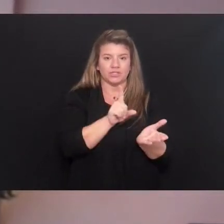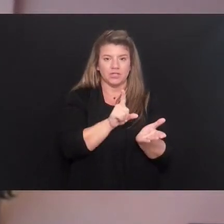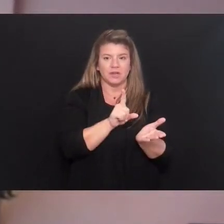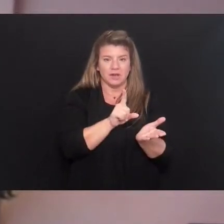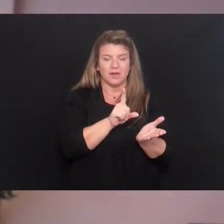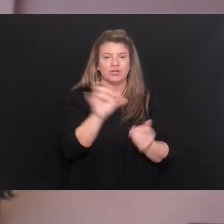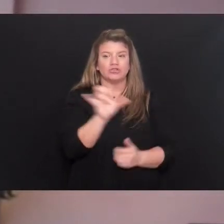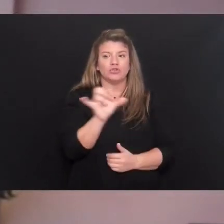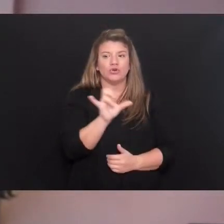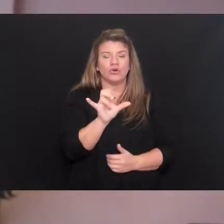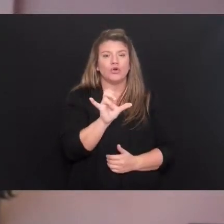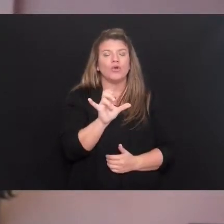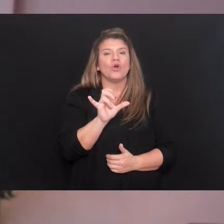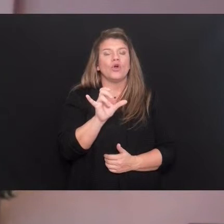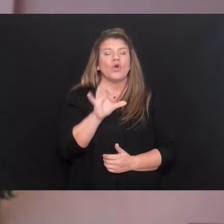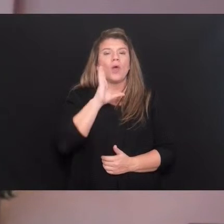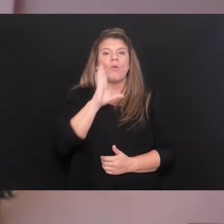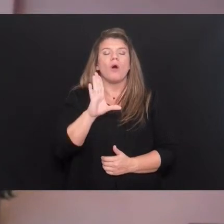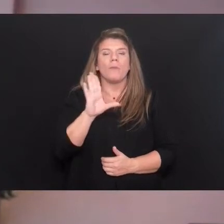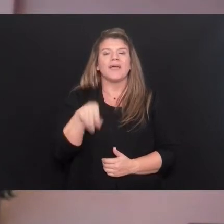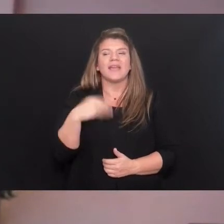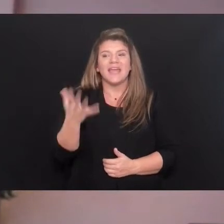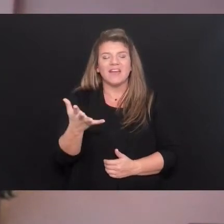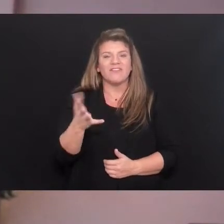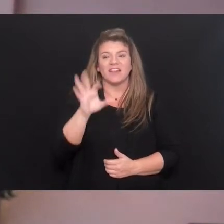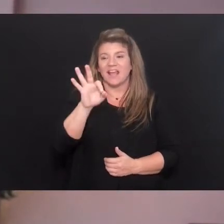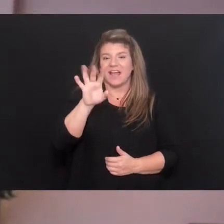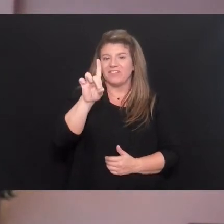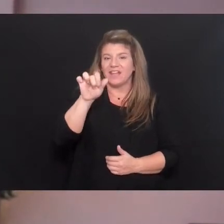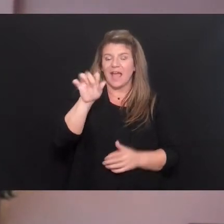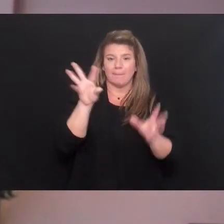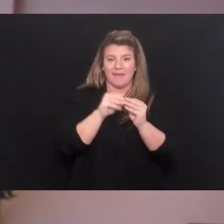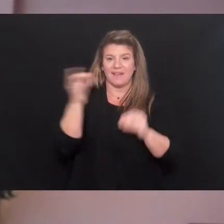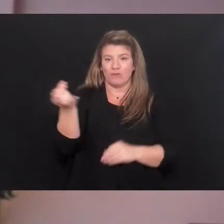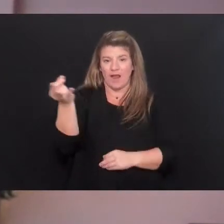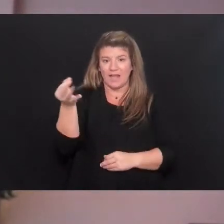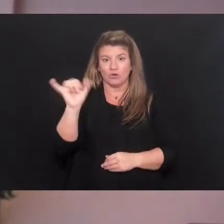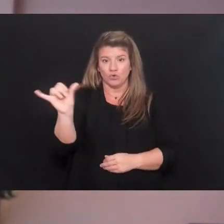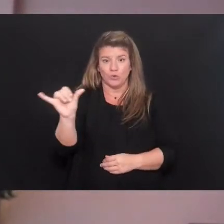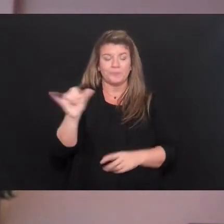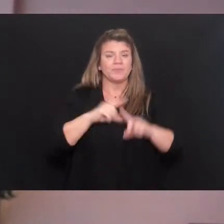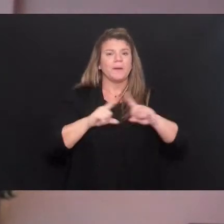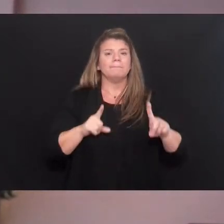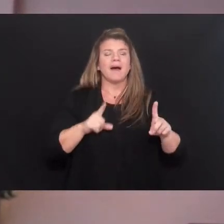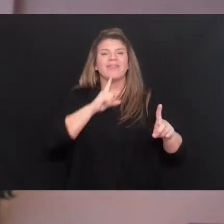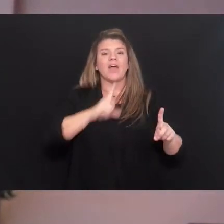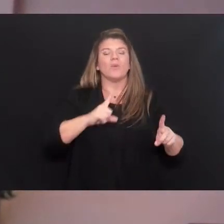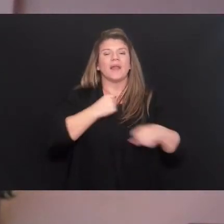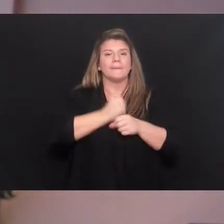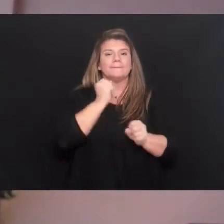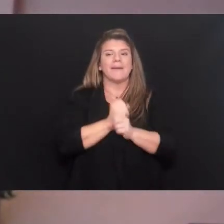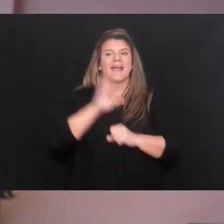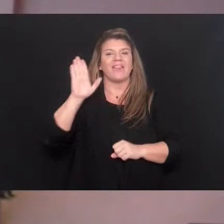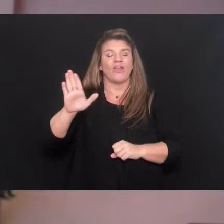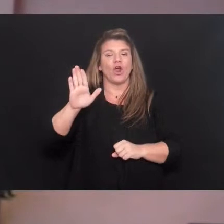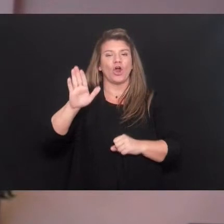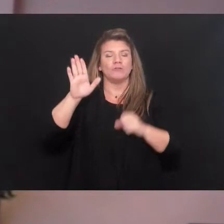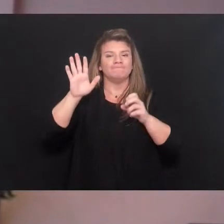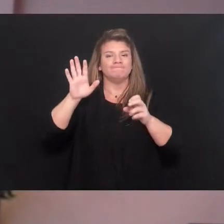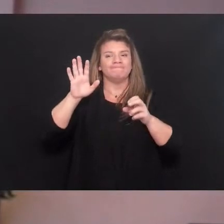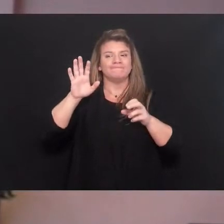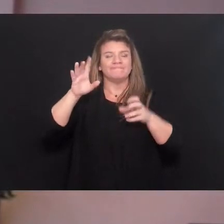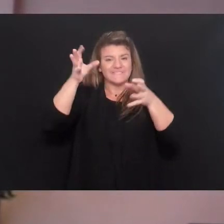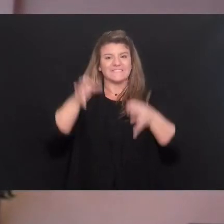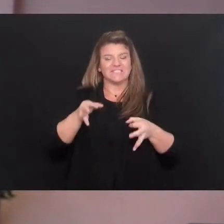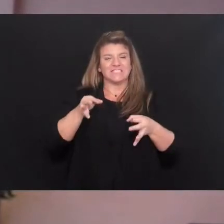Israeli data will also be presented Friday at the FDA meeting. But they really made the case that perhaps a